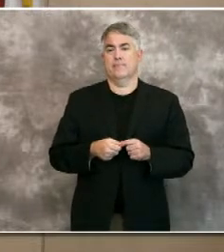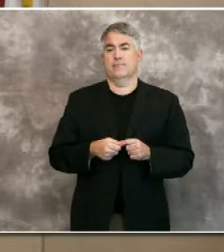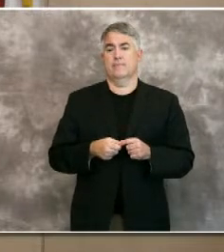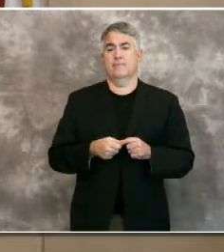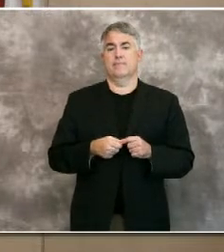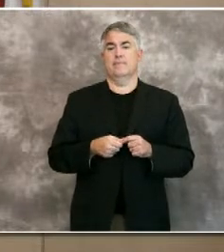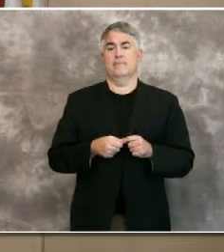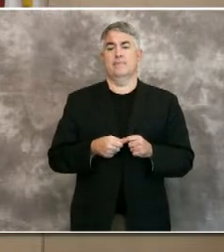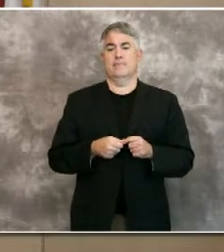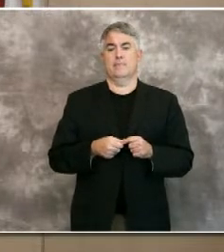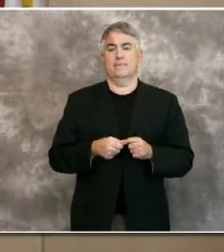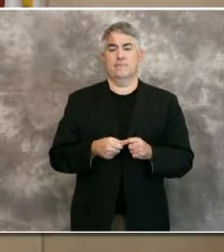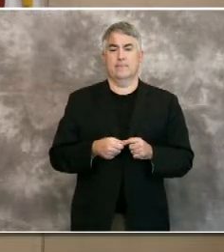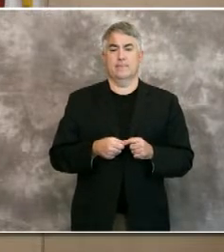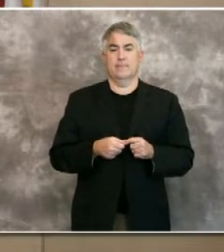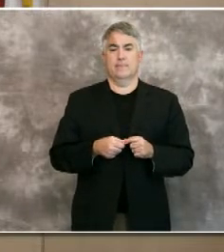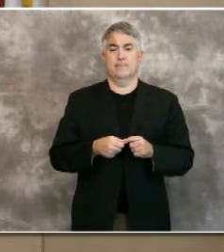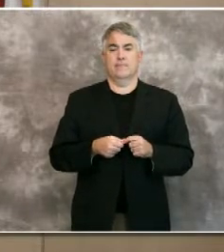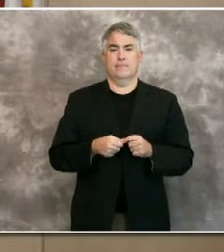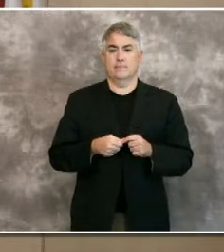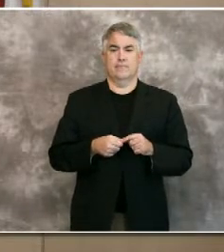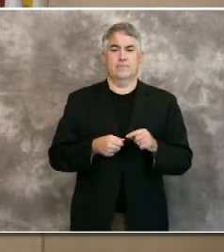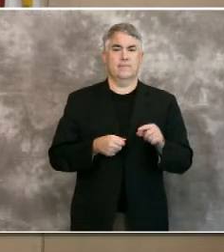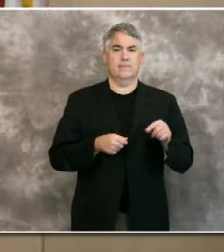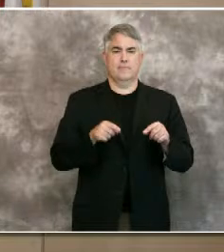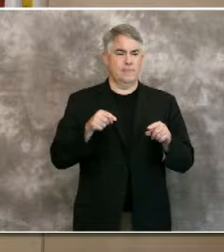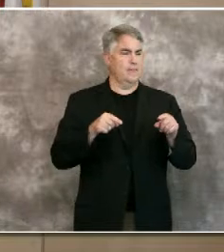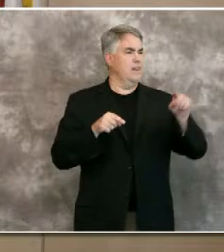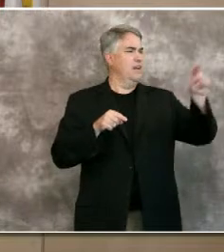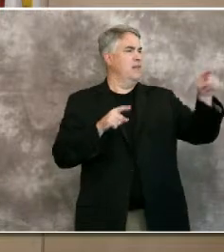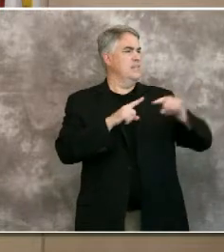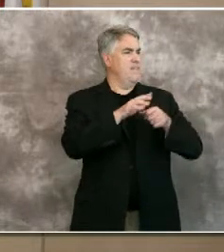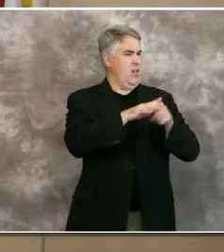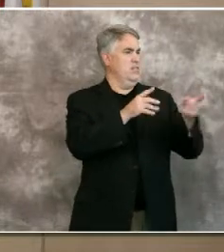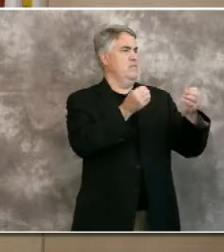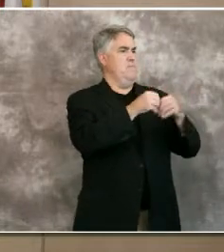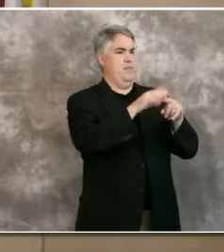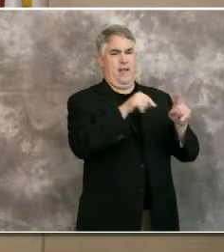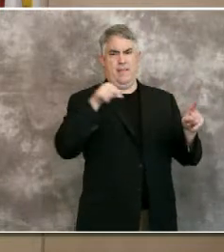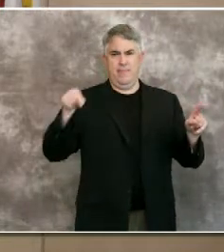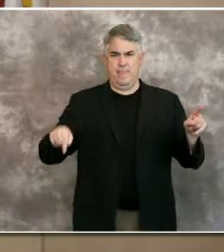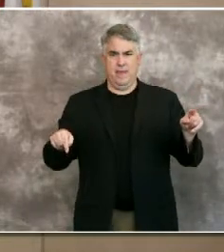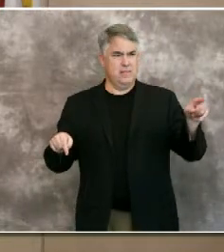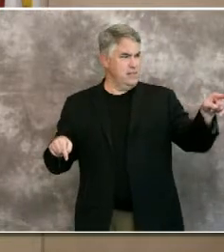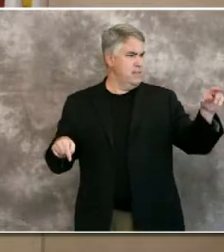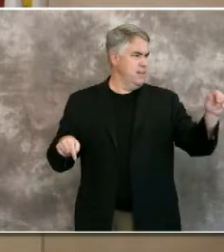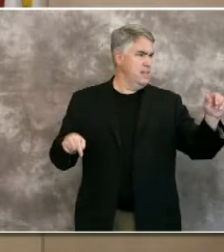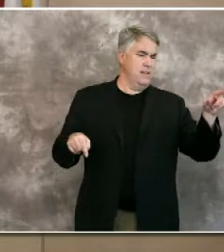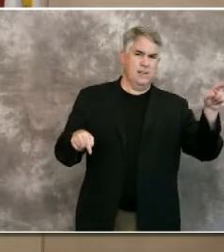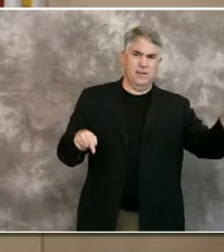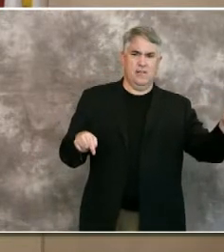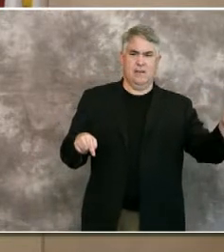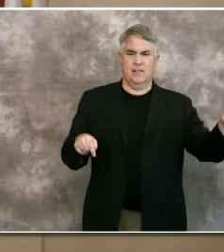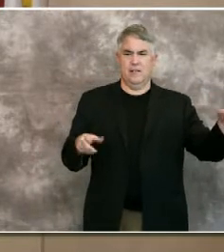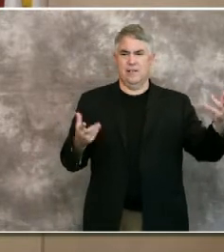that have been much higher. But in these, that's been about the average.